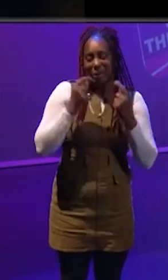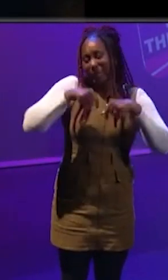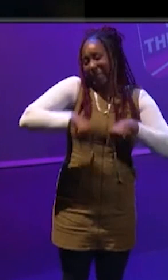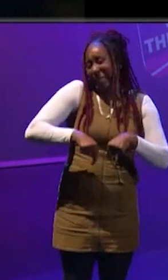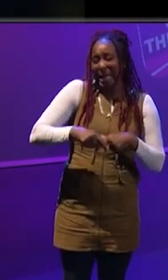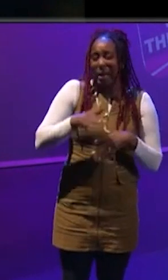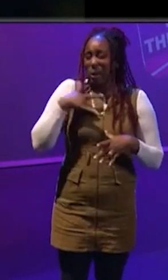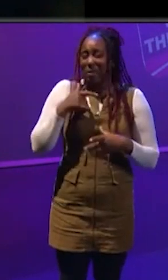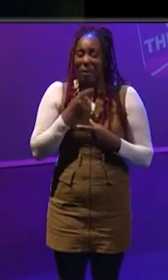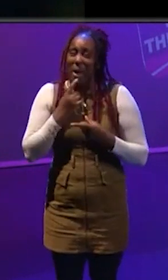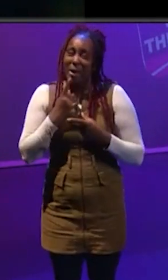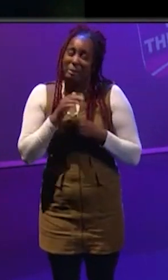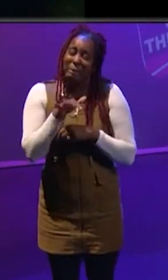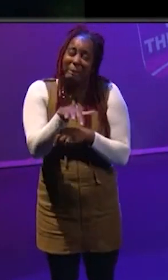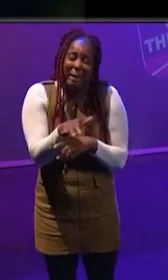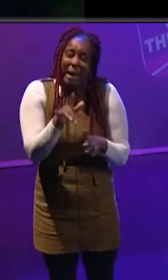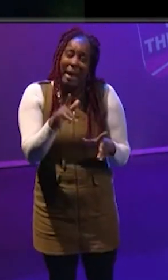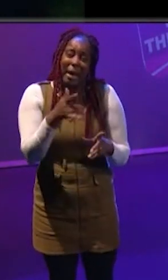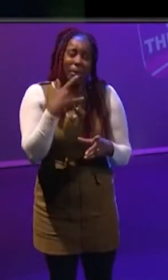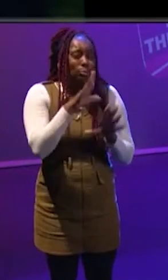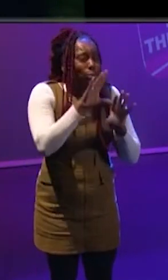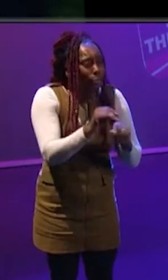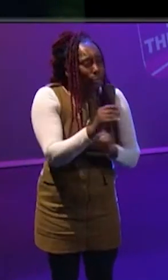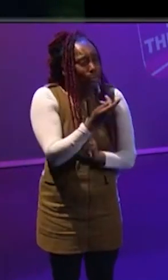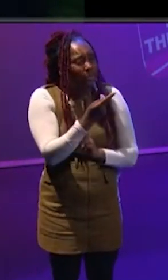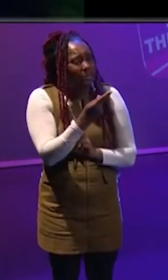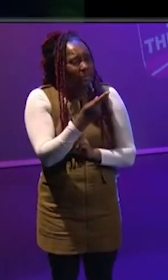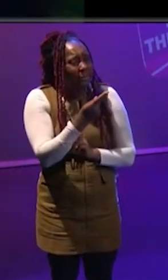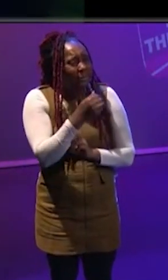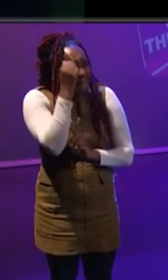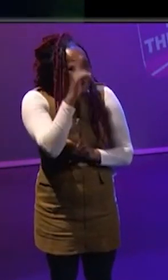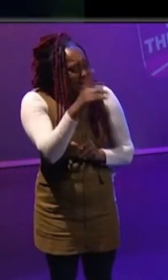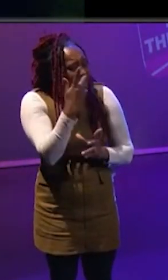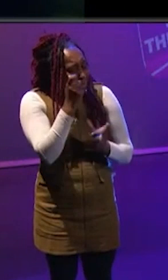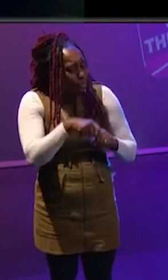be here, and will go, stop being silly. Yeah, you do.